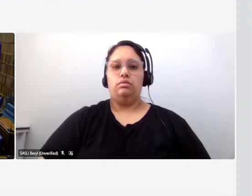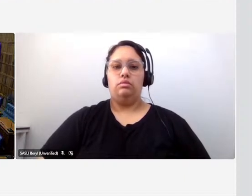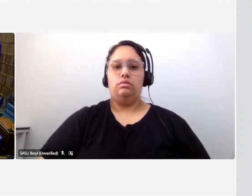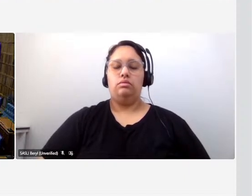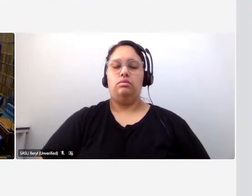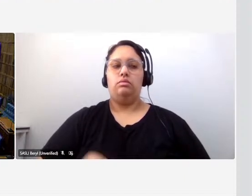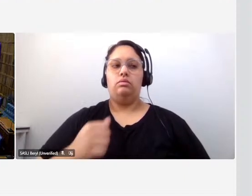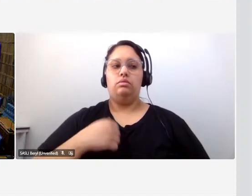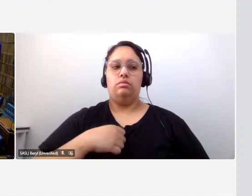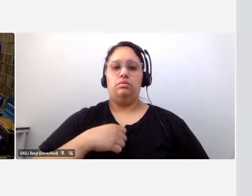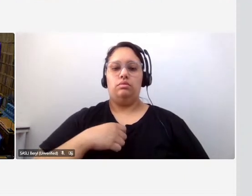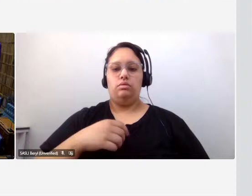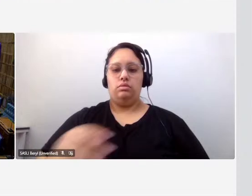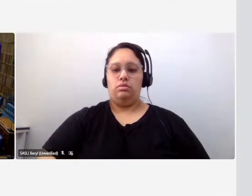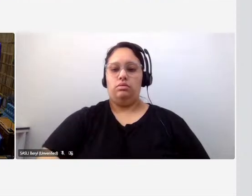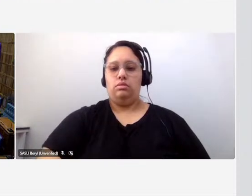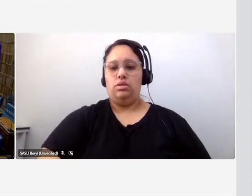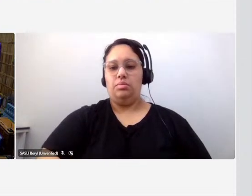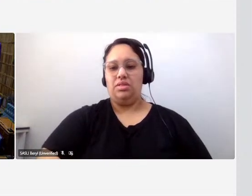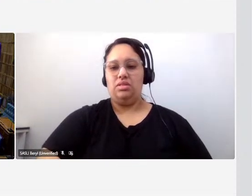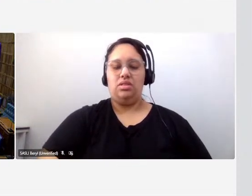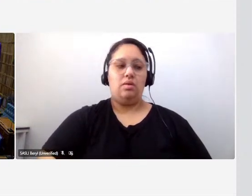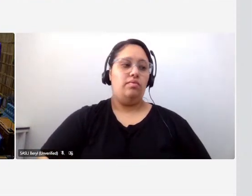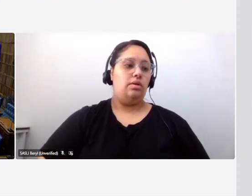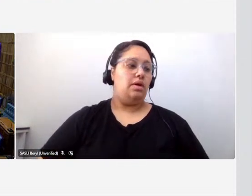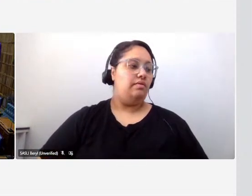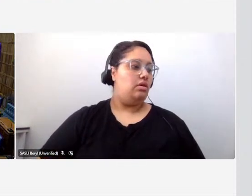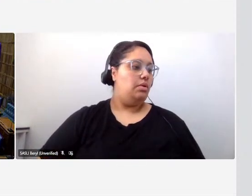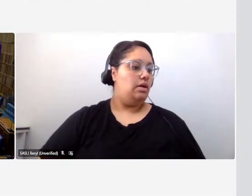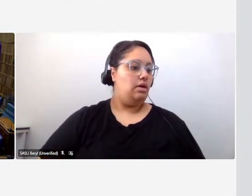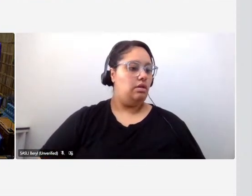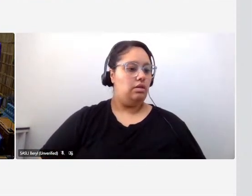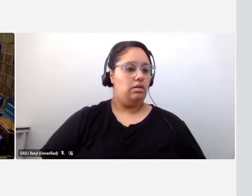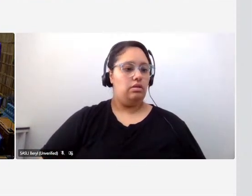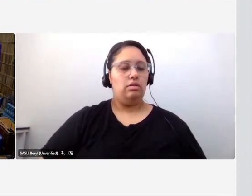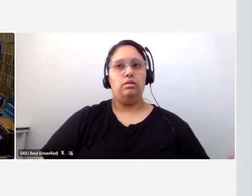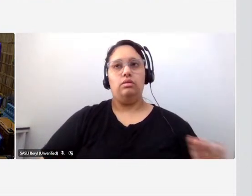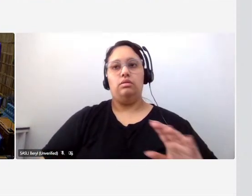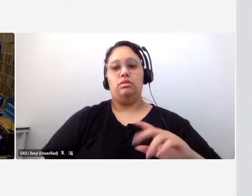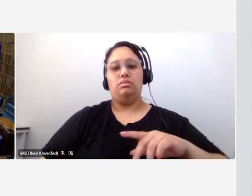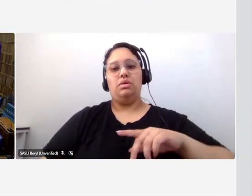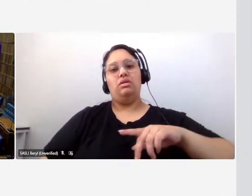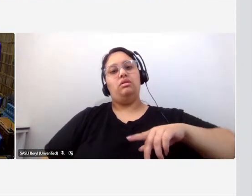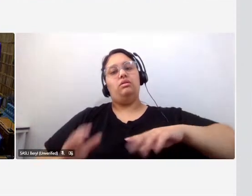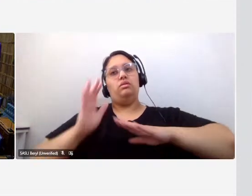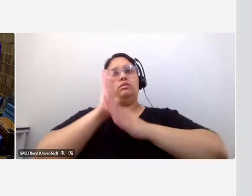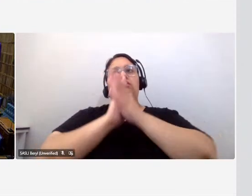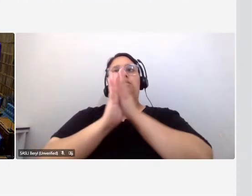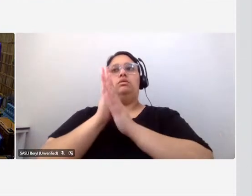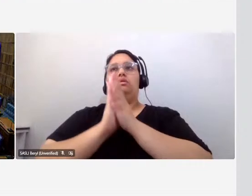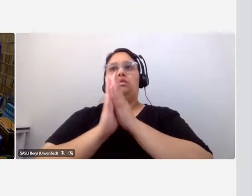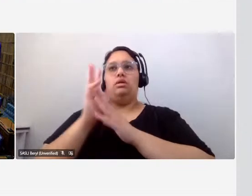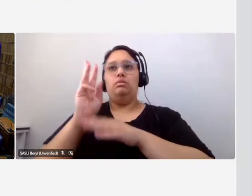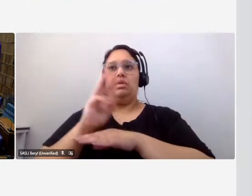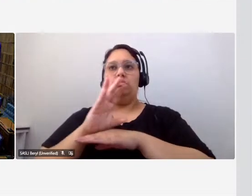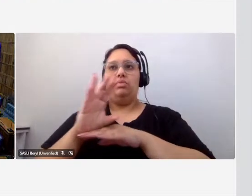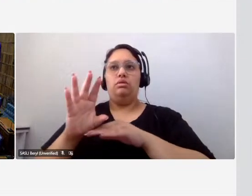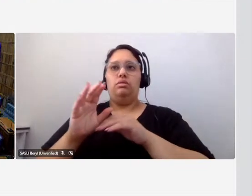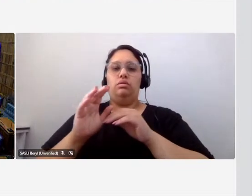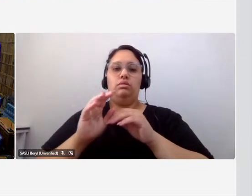Who's heading the Heritage Western Cape? Or is a new